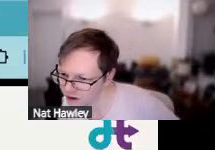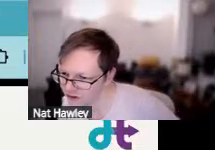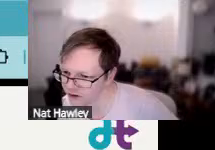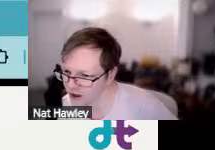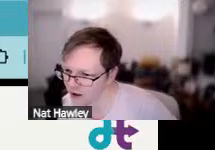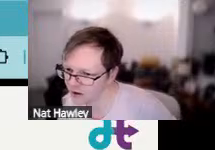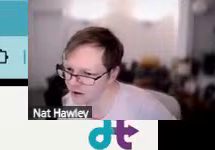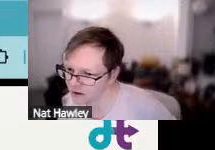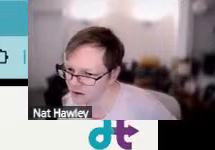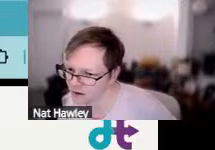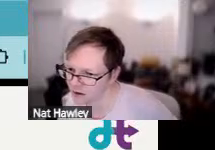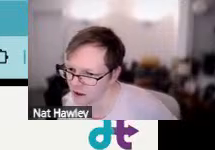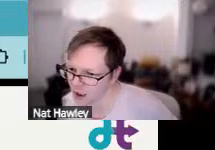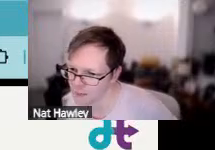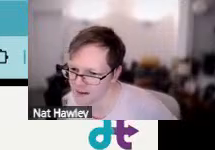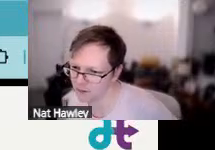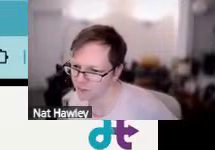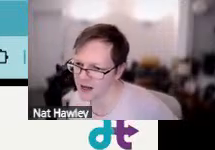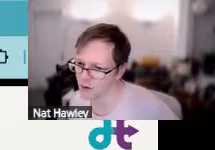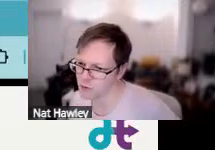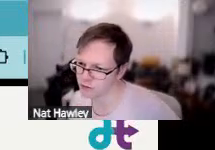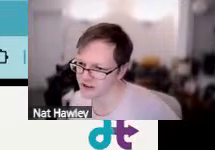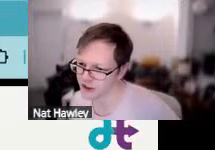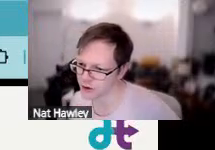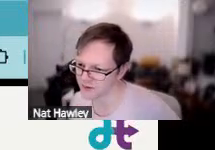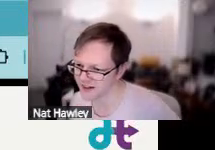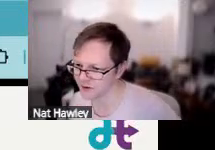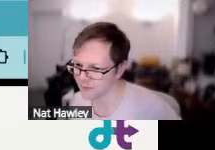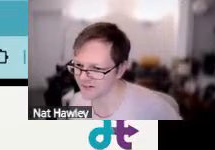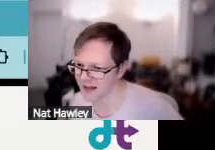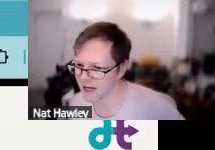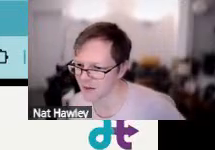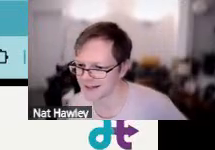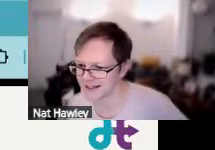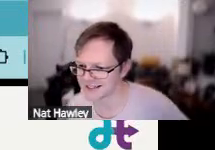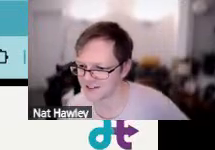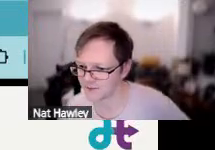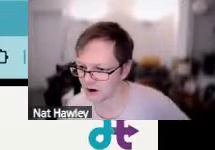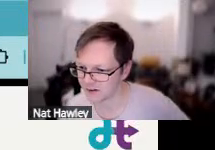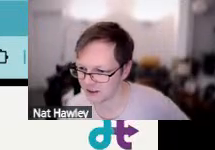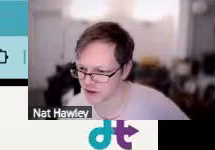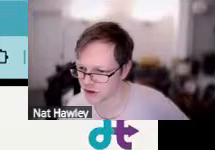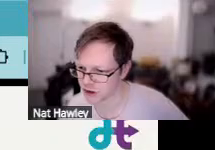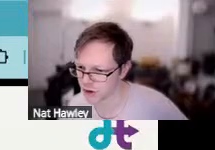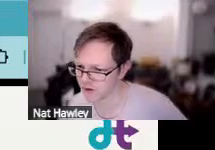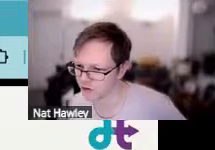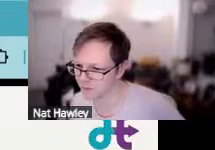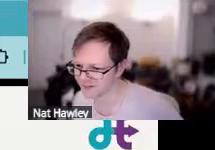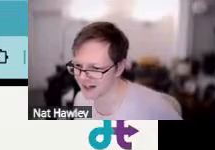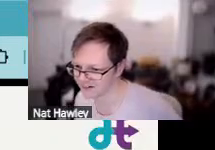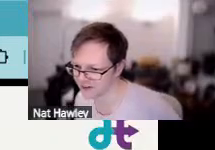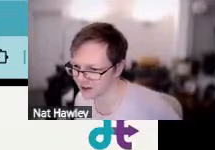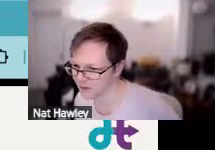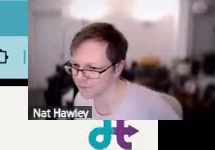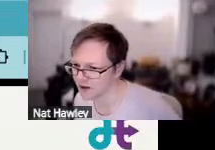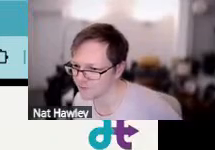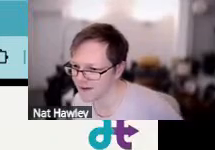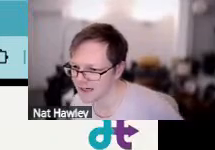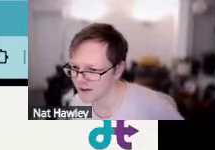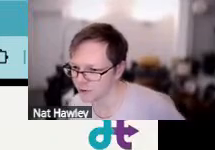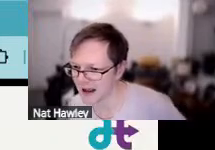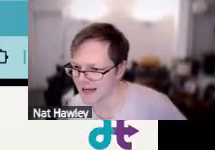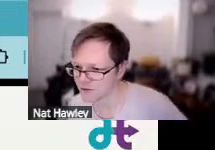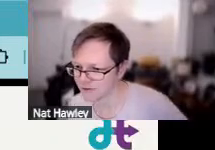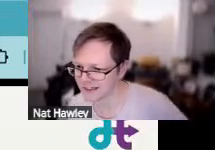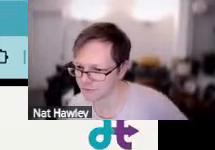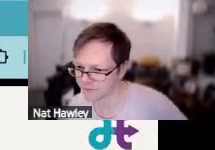is a concern about how traditional assessments can be disadvantage to students with dyslexia,